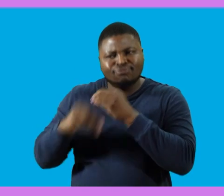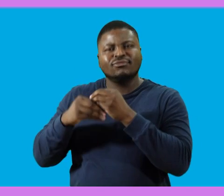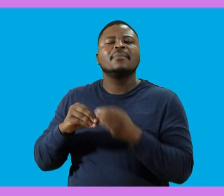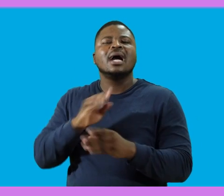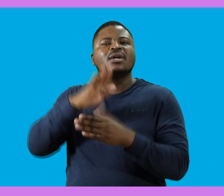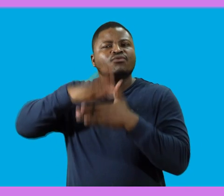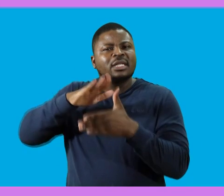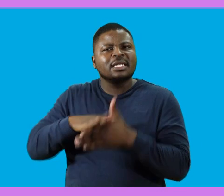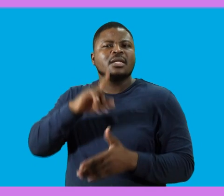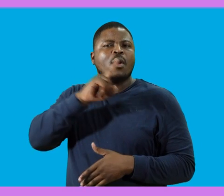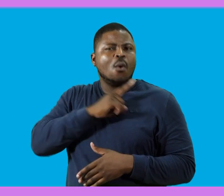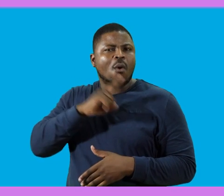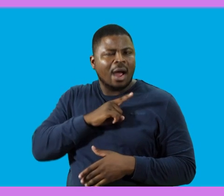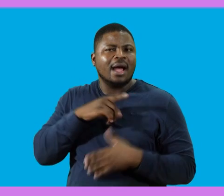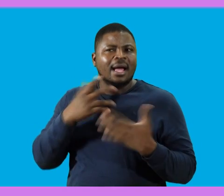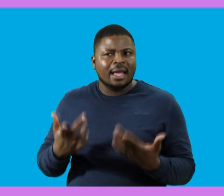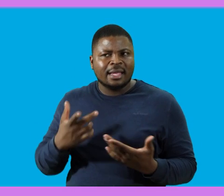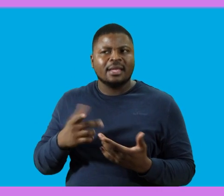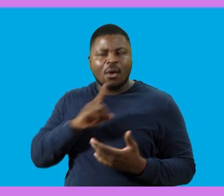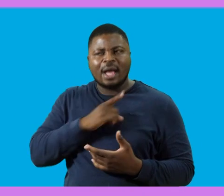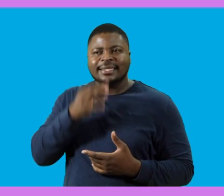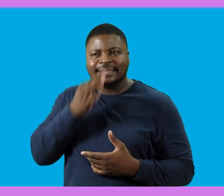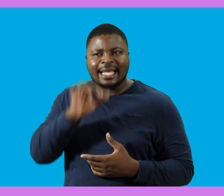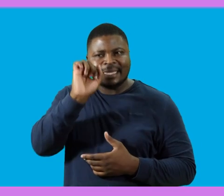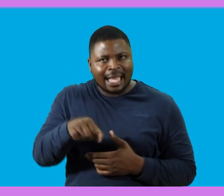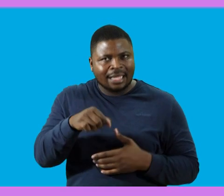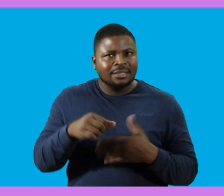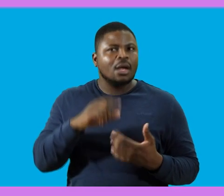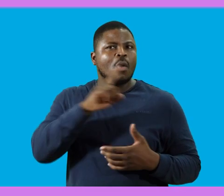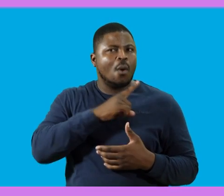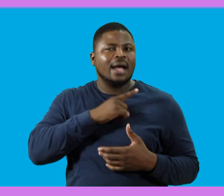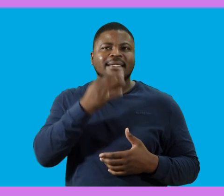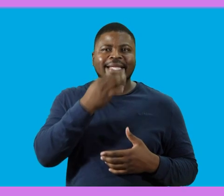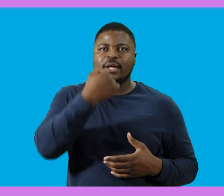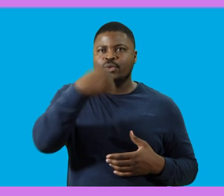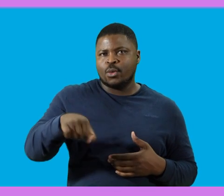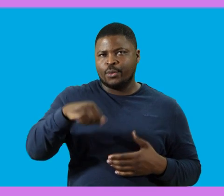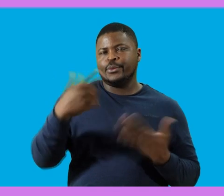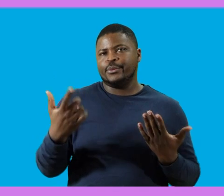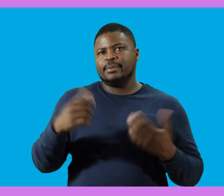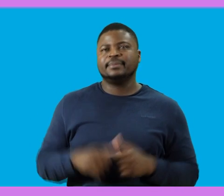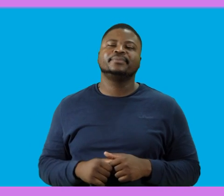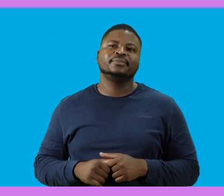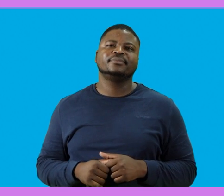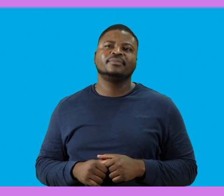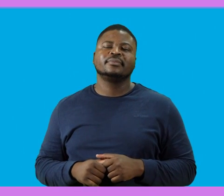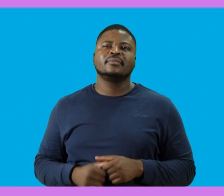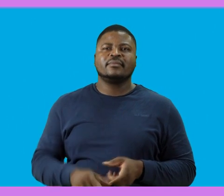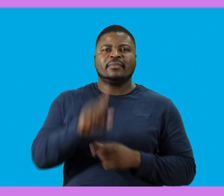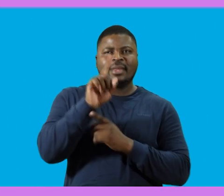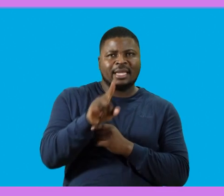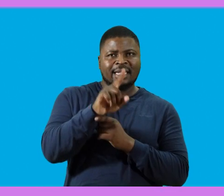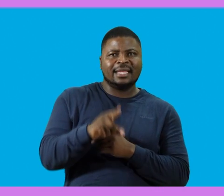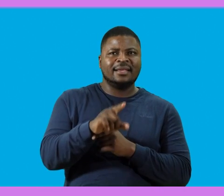but give a reason when you decide whether it's a yes or a no. What is the difference between